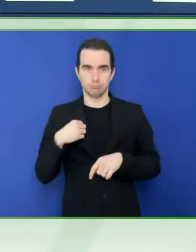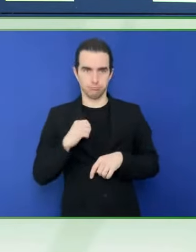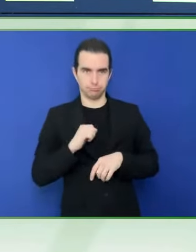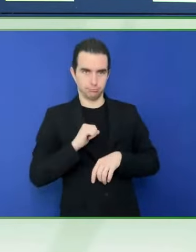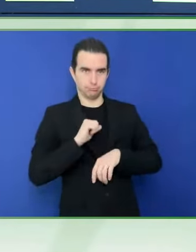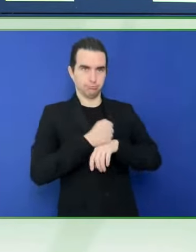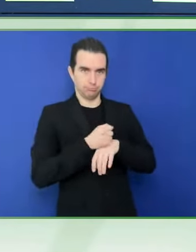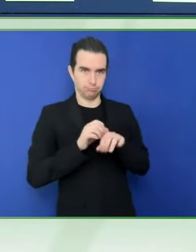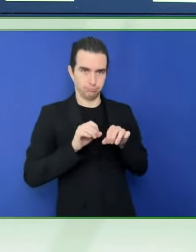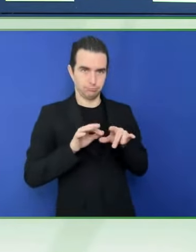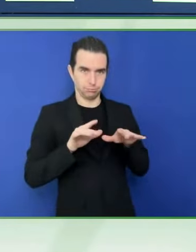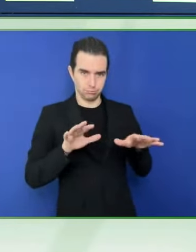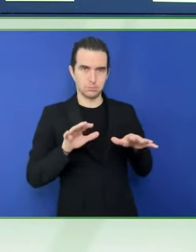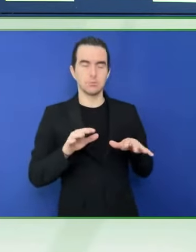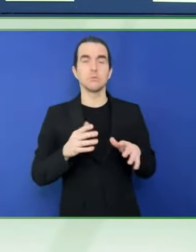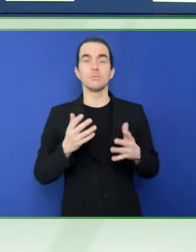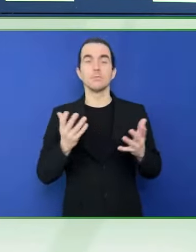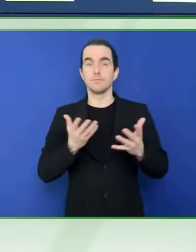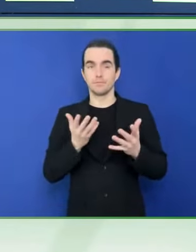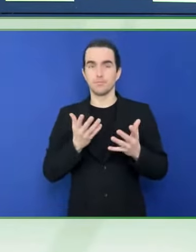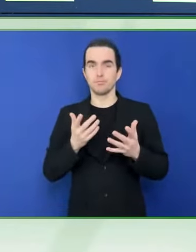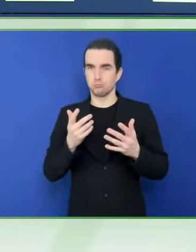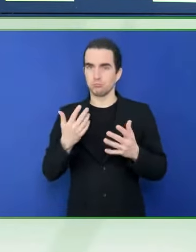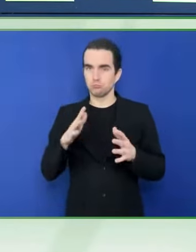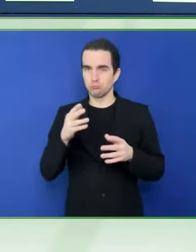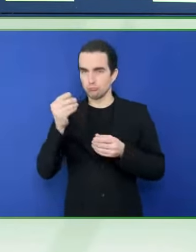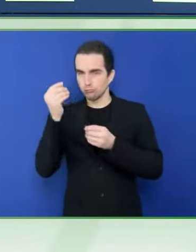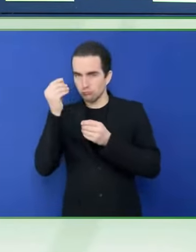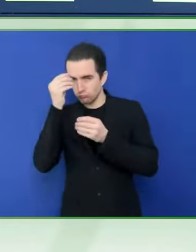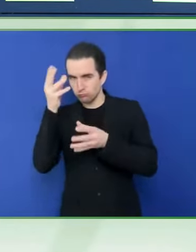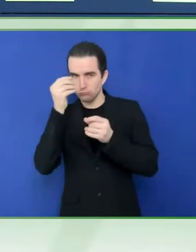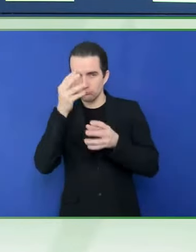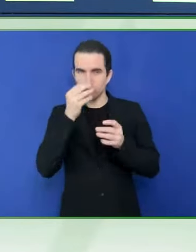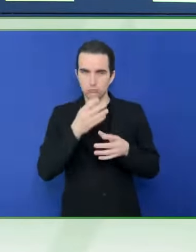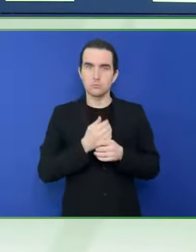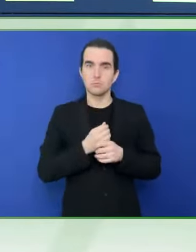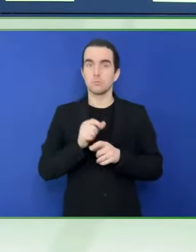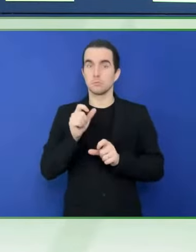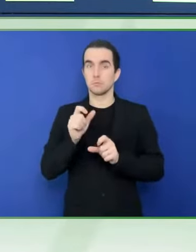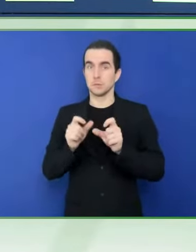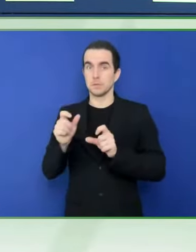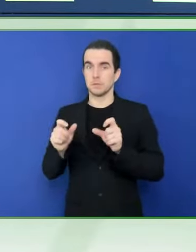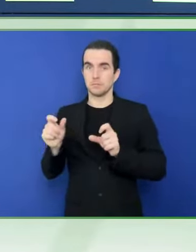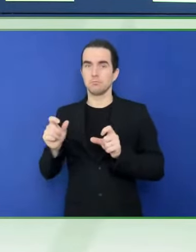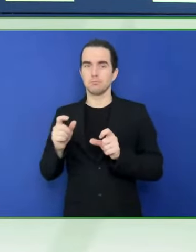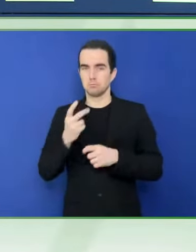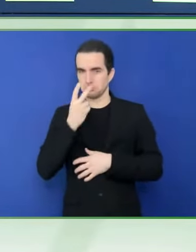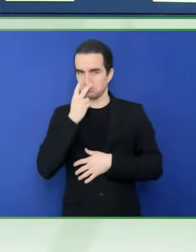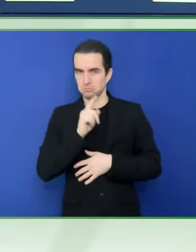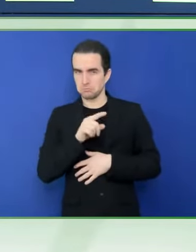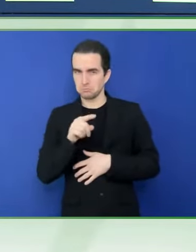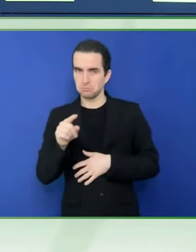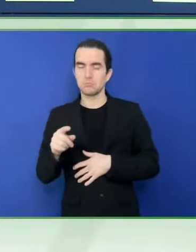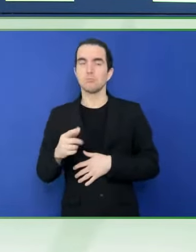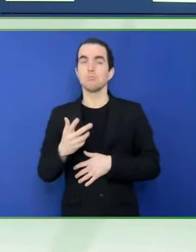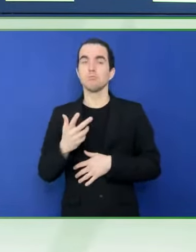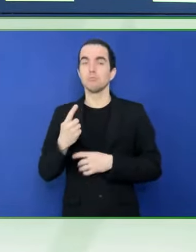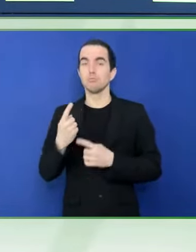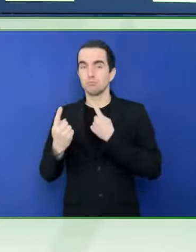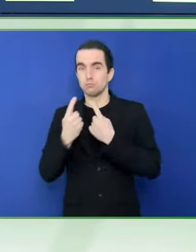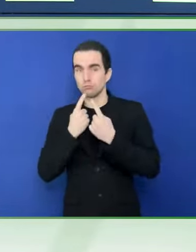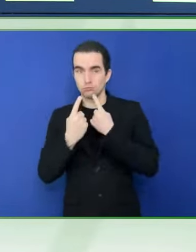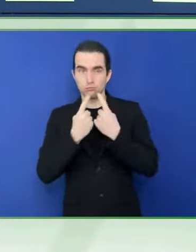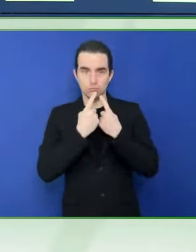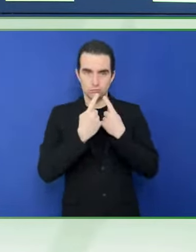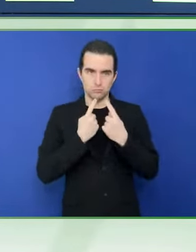not many people are sight disabled since their birthday. Our inspiration for